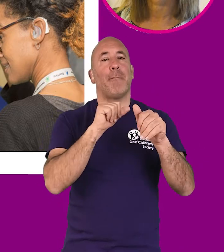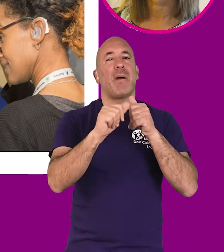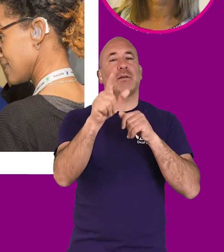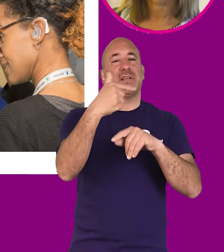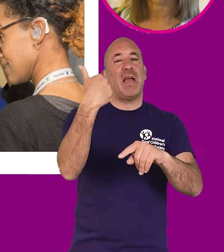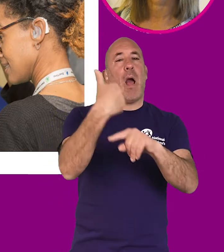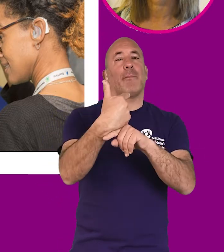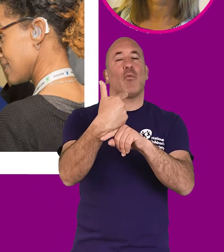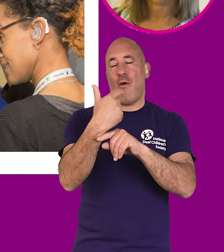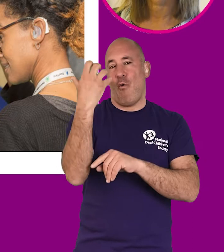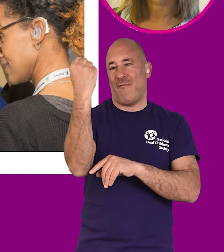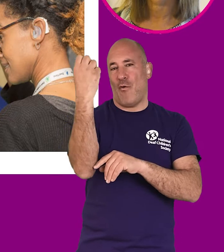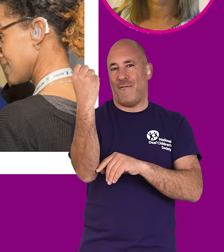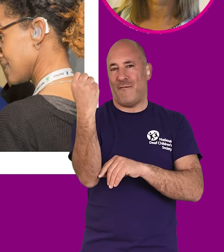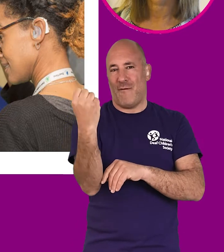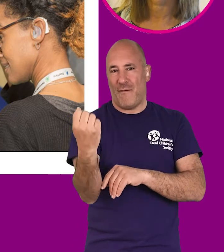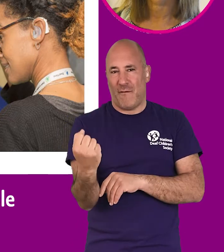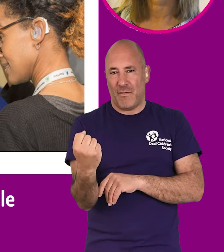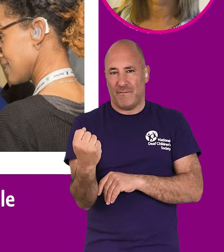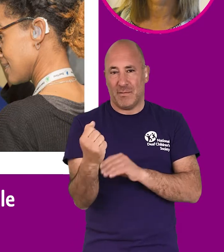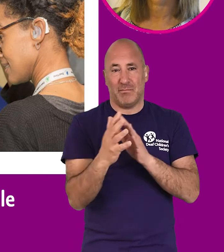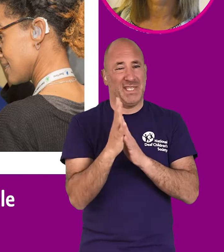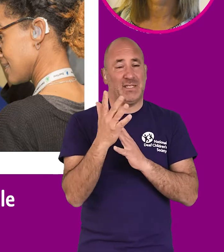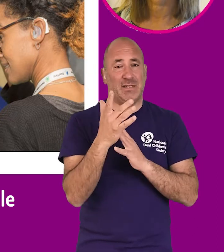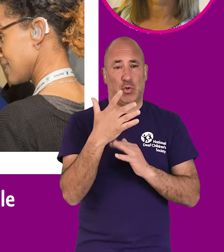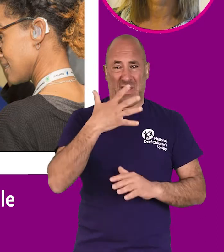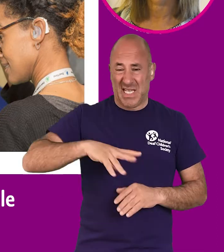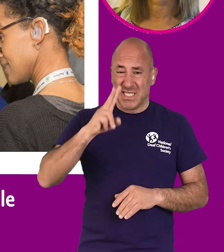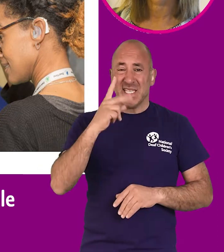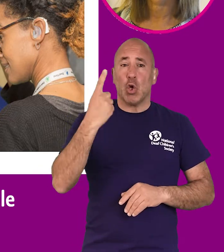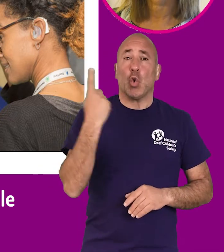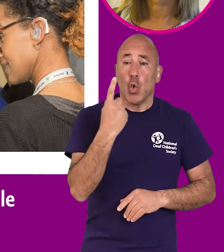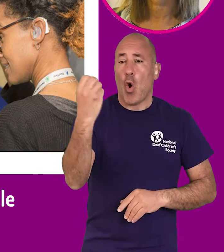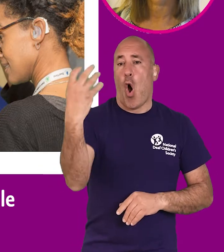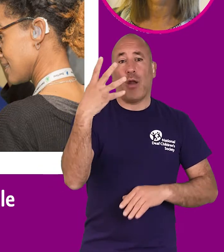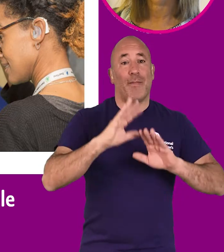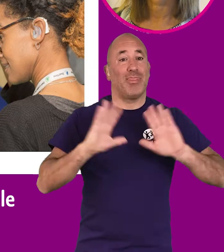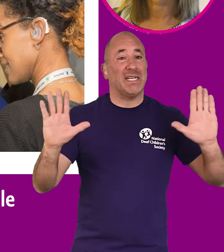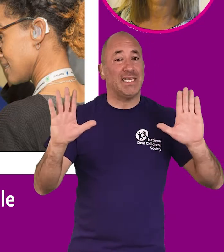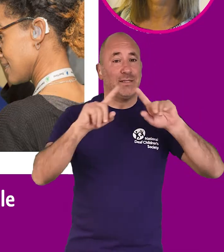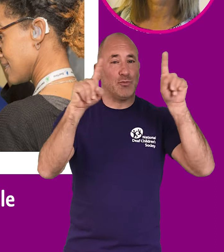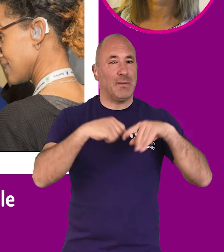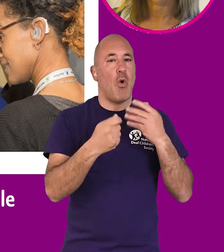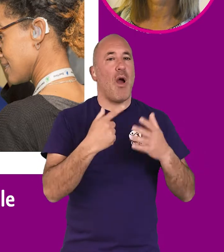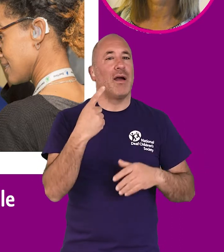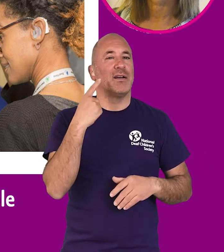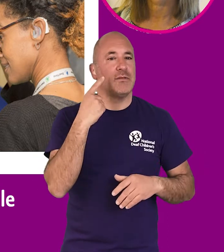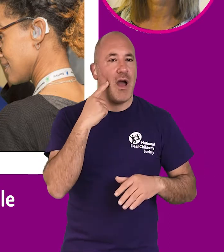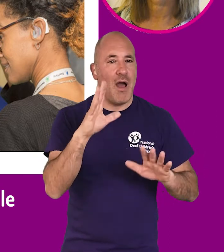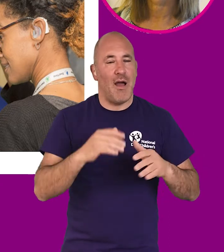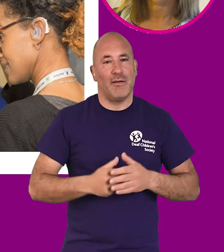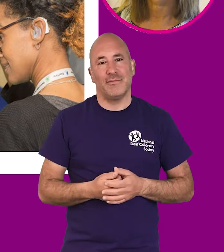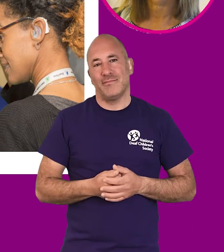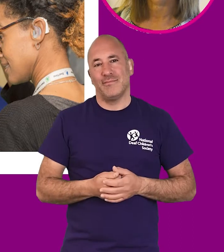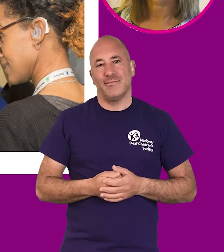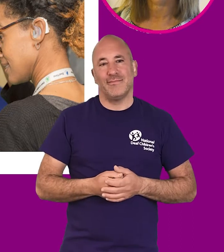really hard to see people. So that's why we always encourage people to turn their cameras off if possible,